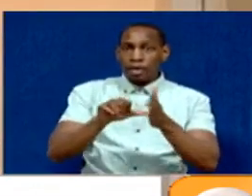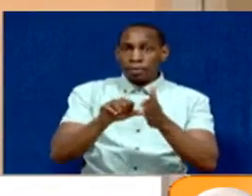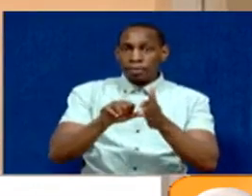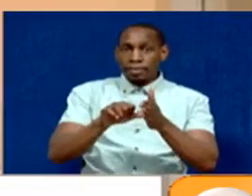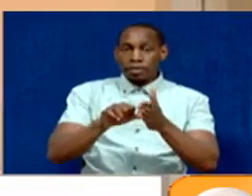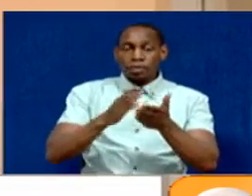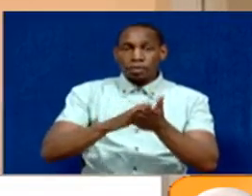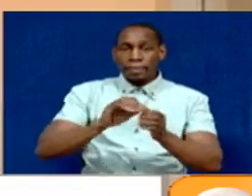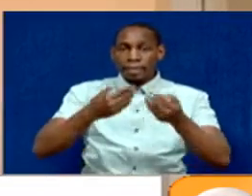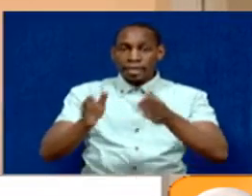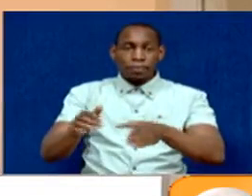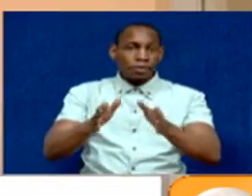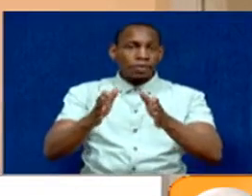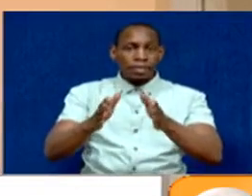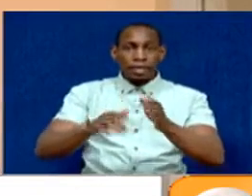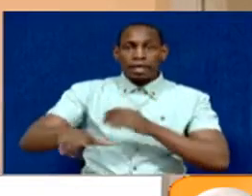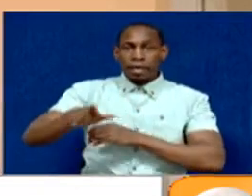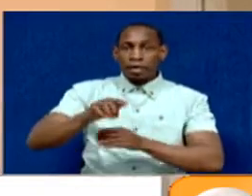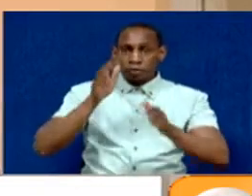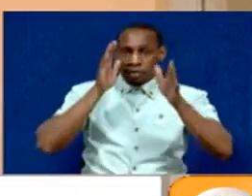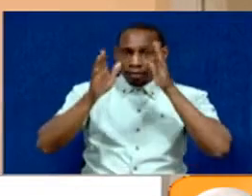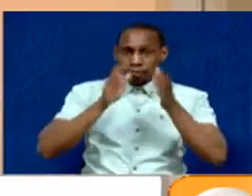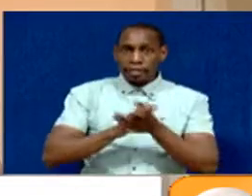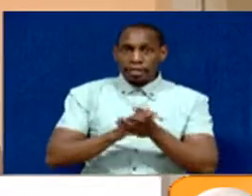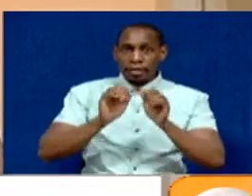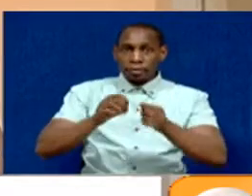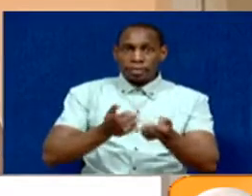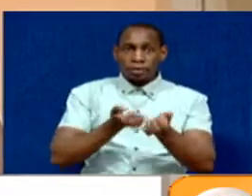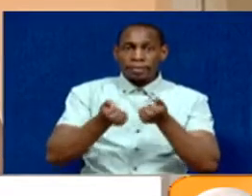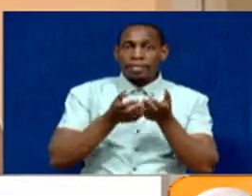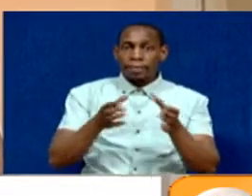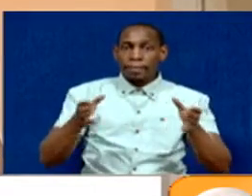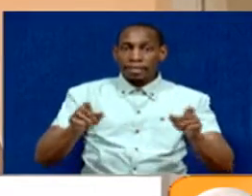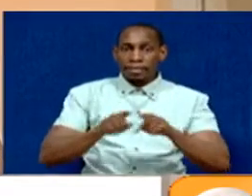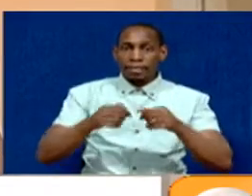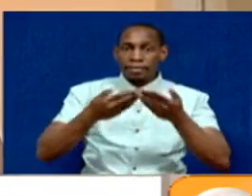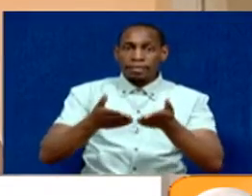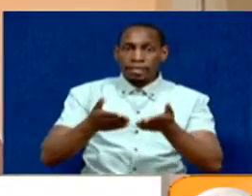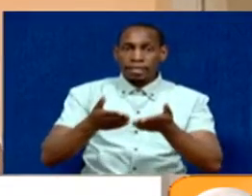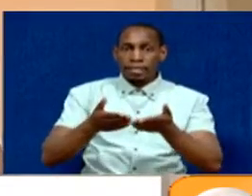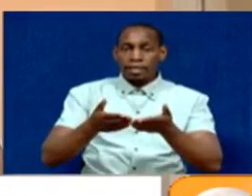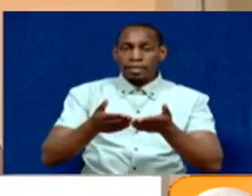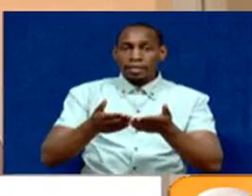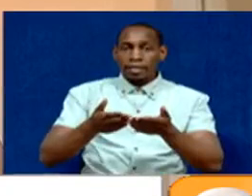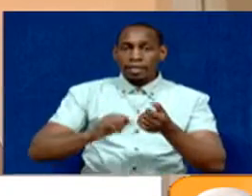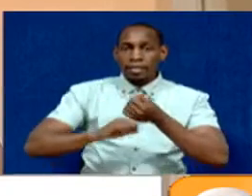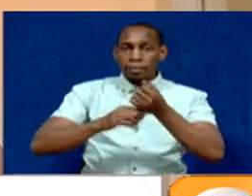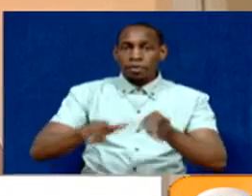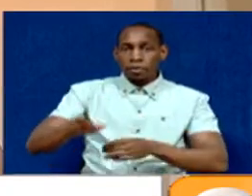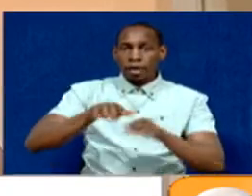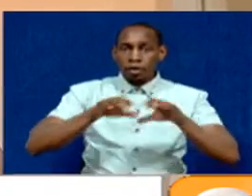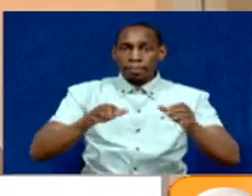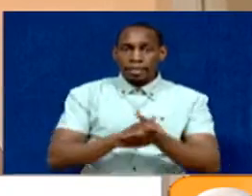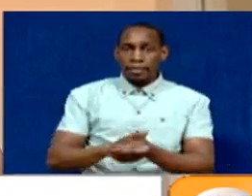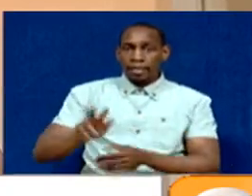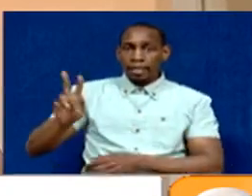pandemic has, on the flip side, given an opportunity for local innovators to grow their businesses, hence offering more goods to the local market. On his